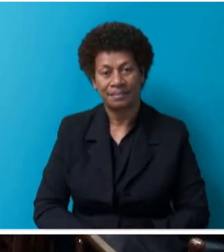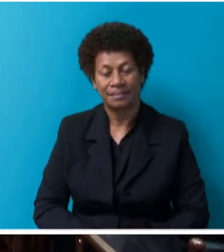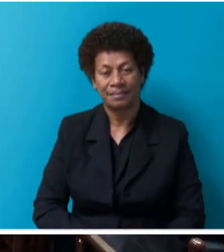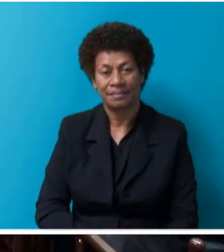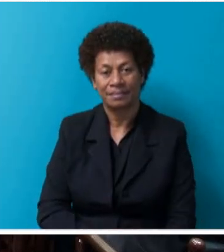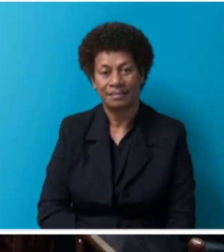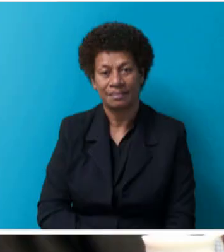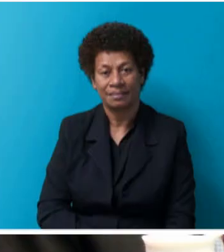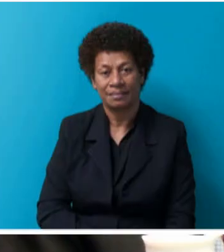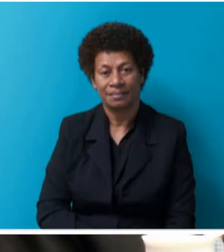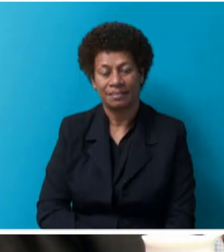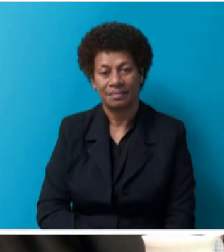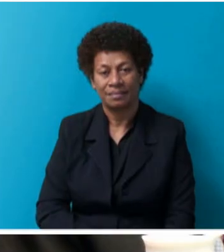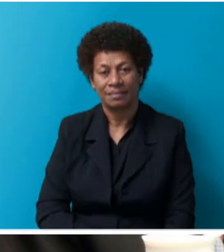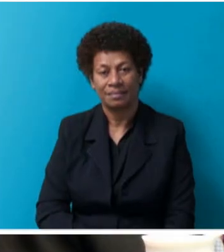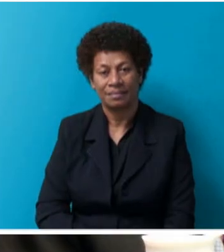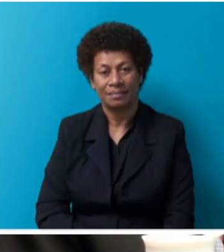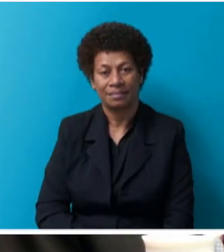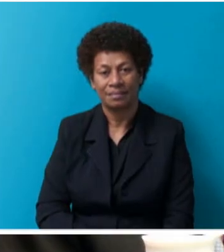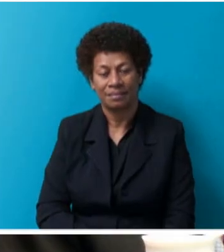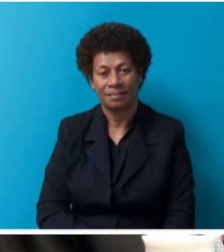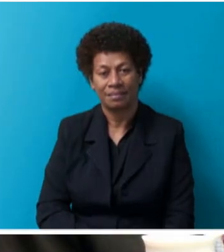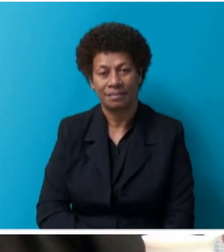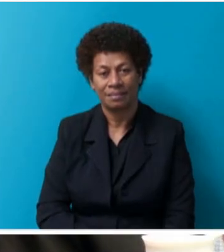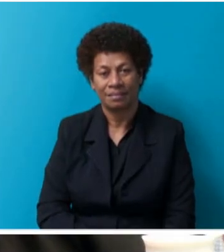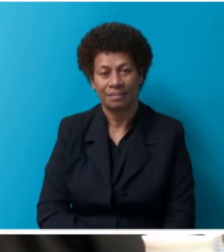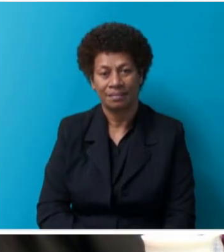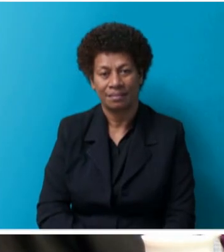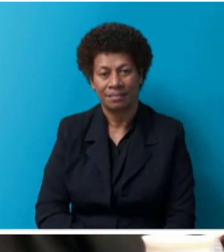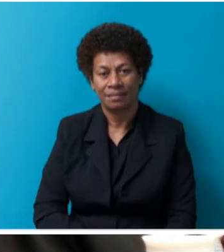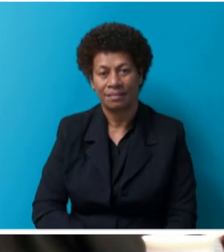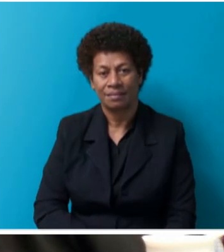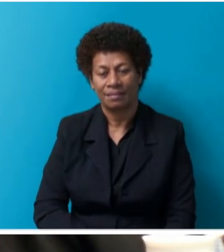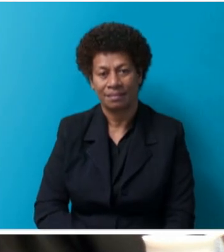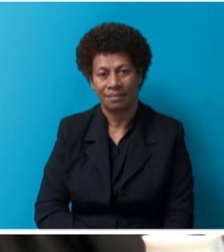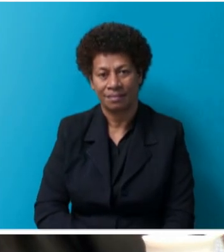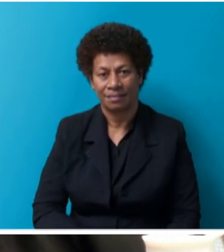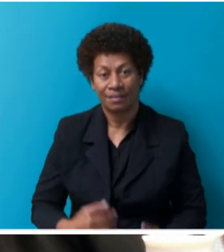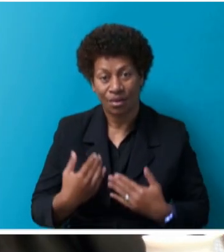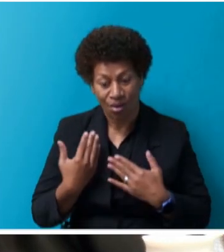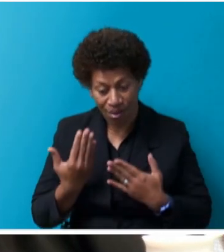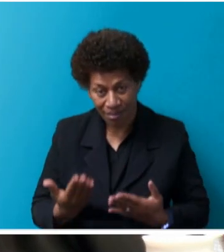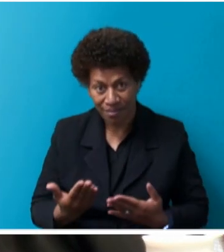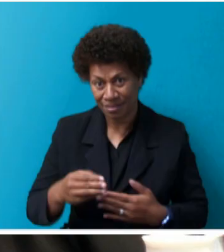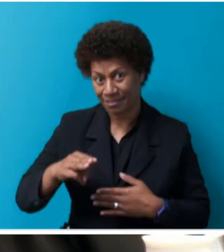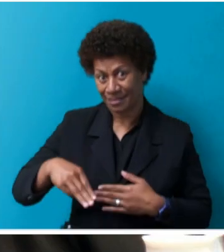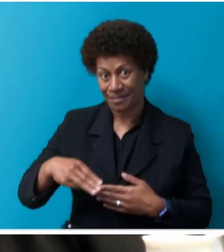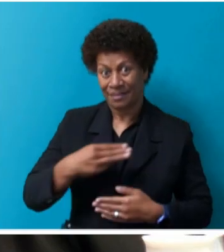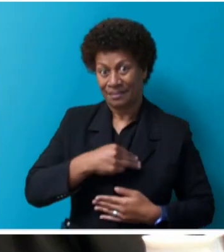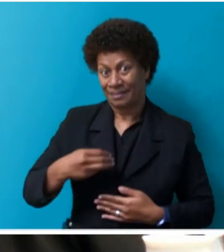Honorable Speaker, Honorable Prime Minister, Honorable Ministers, Assistant Ministers, Honorable Leader of Opposition, Honorable